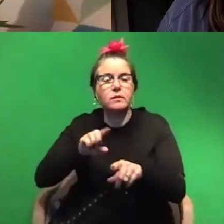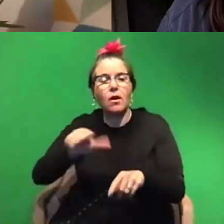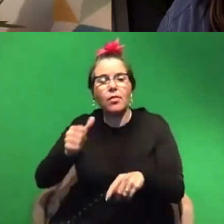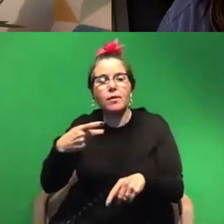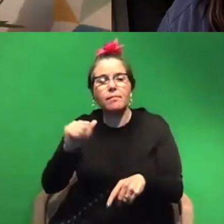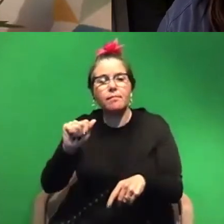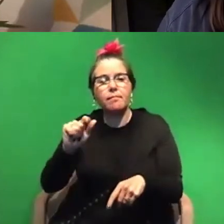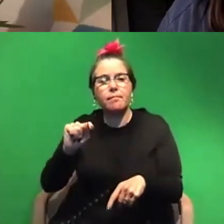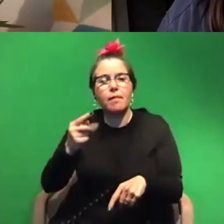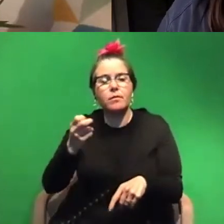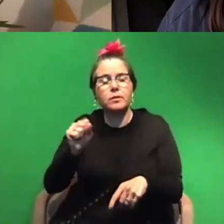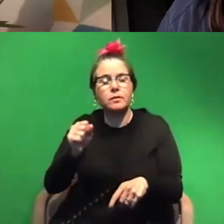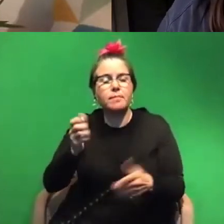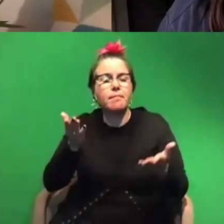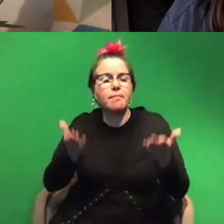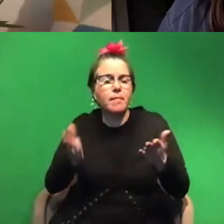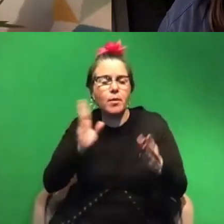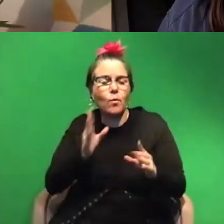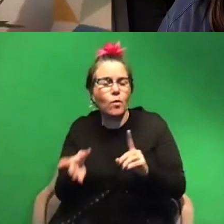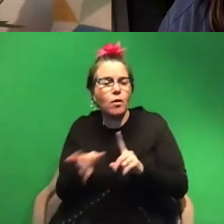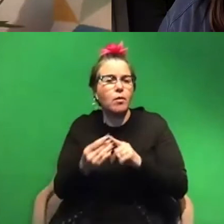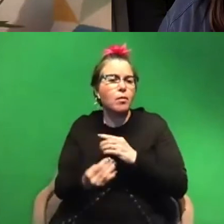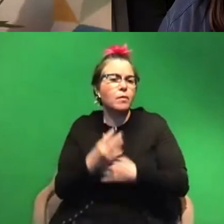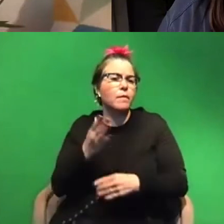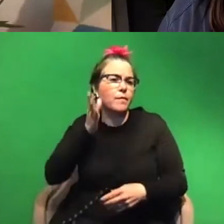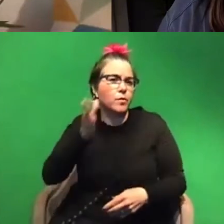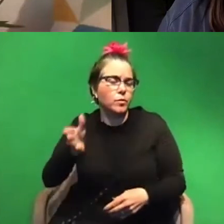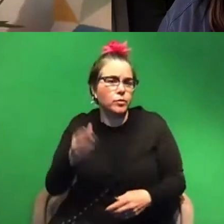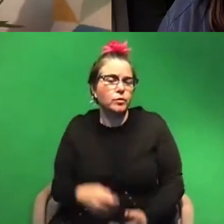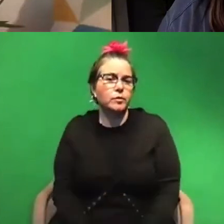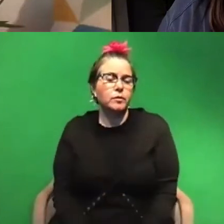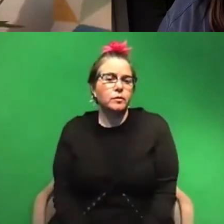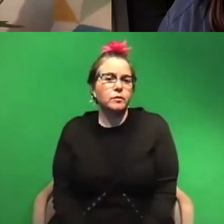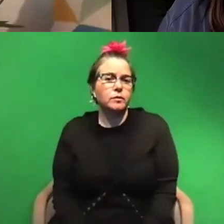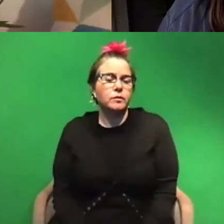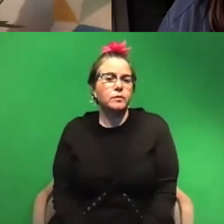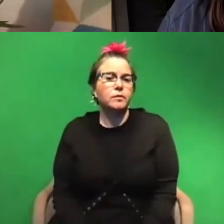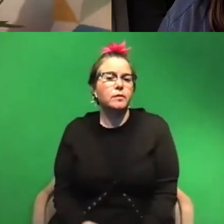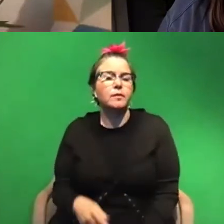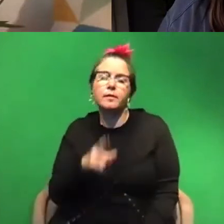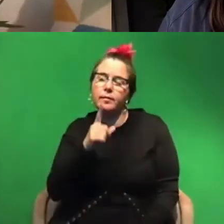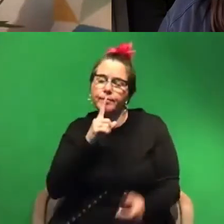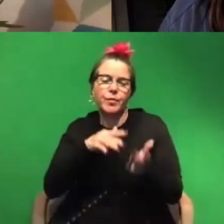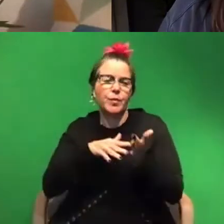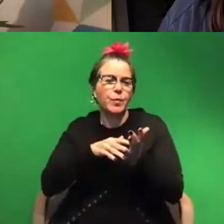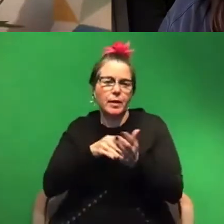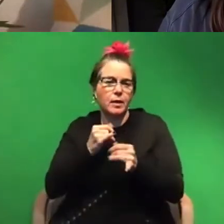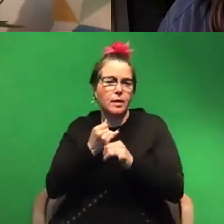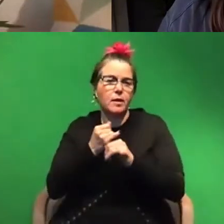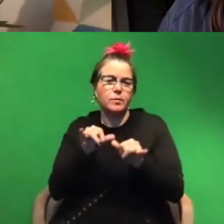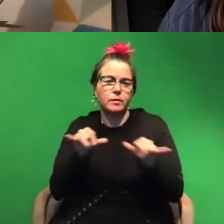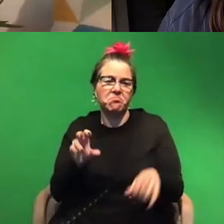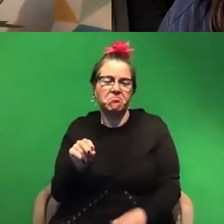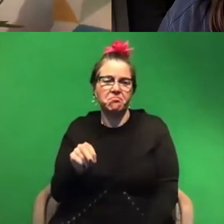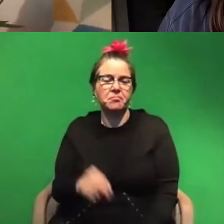may get exposed to at a future time point. And so it is definitely not weakening our immune system.